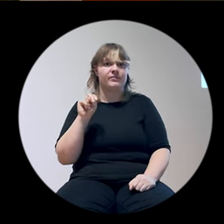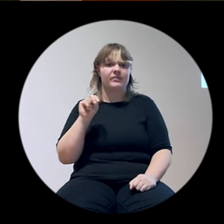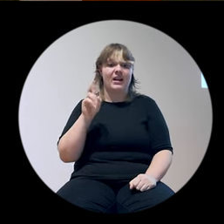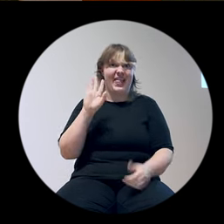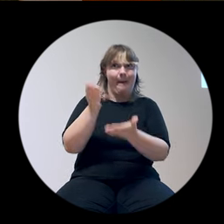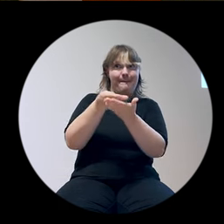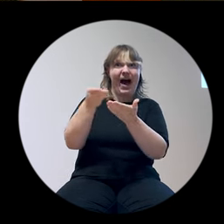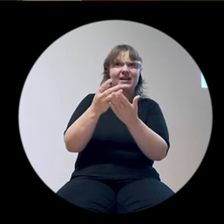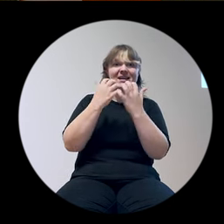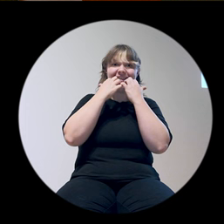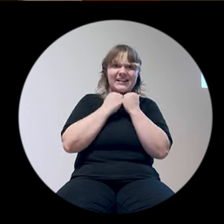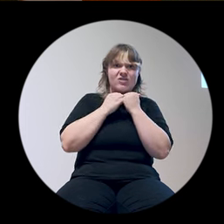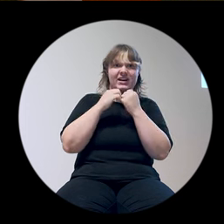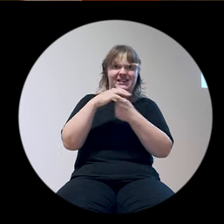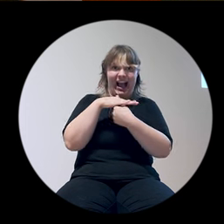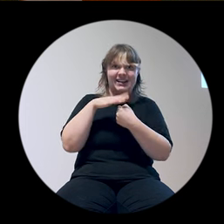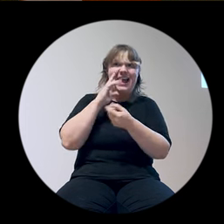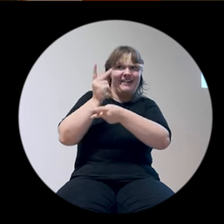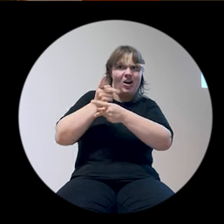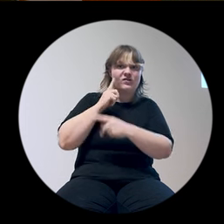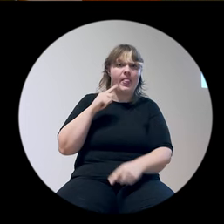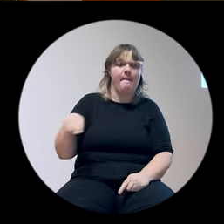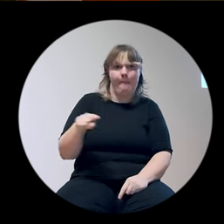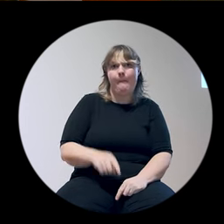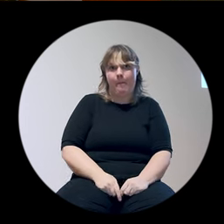buys sacred sites and cares for them.